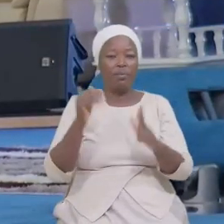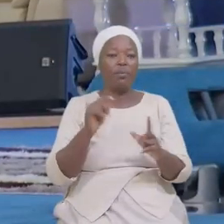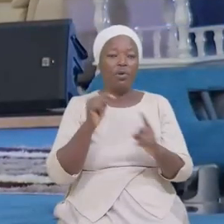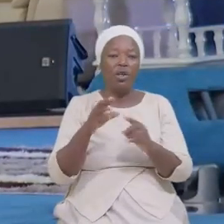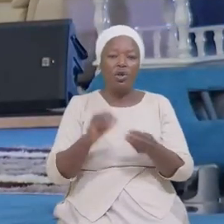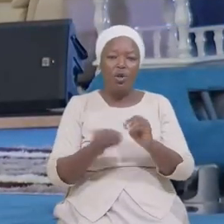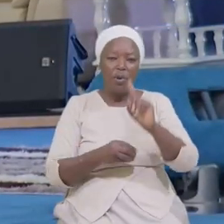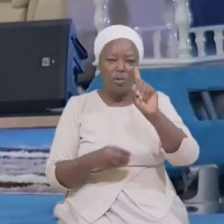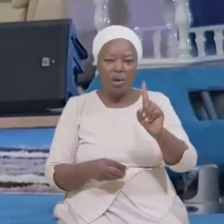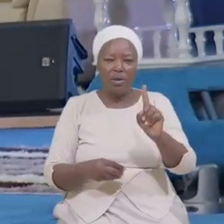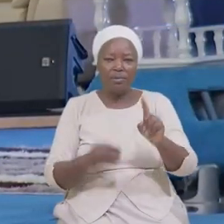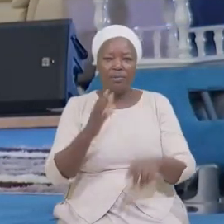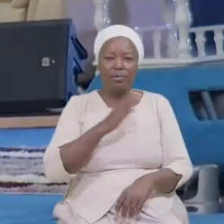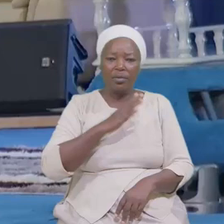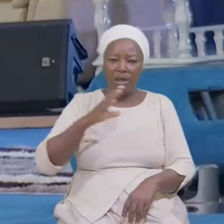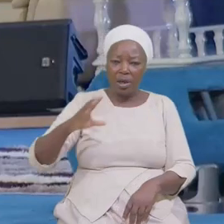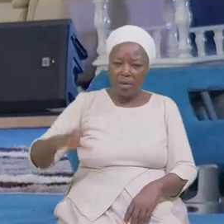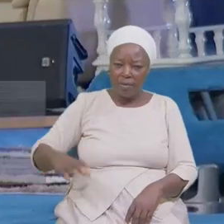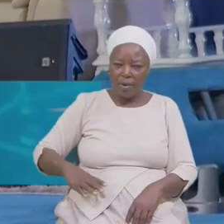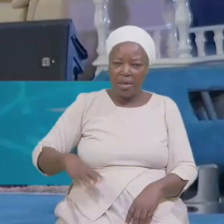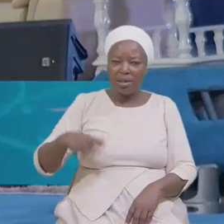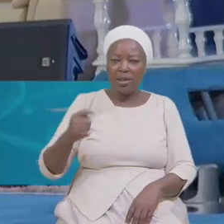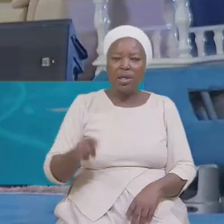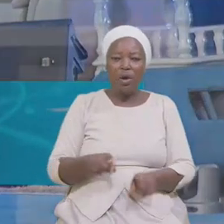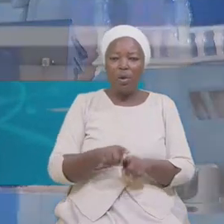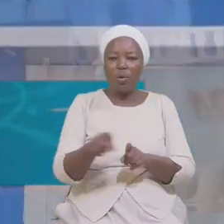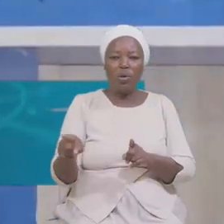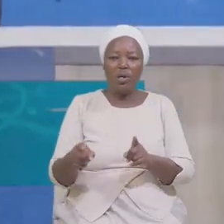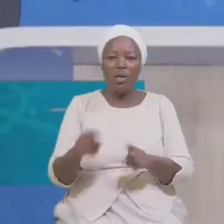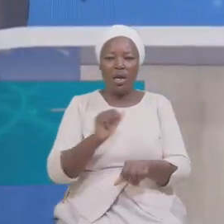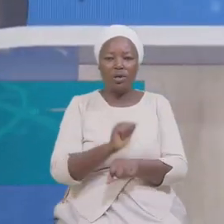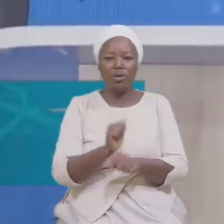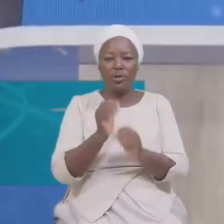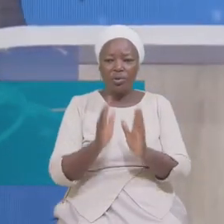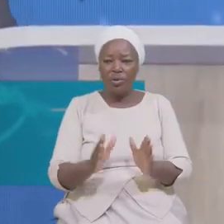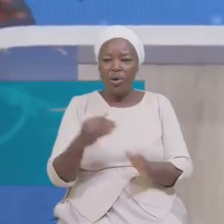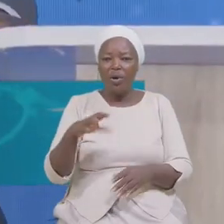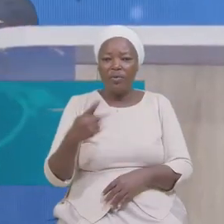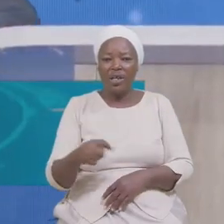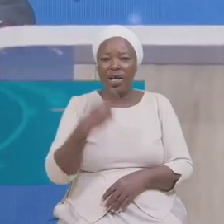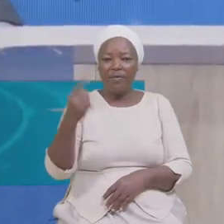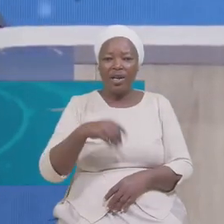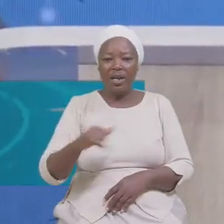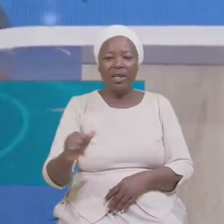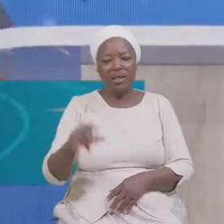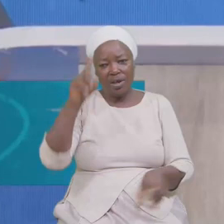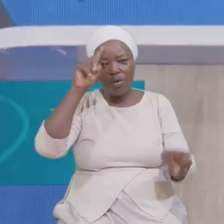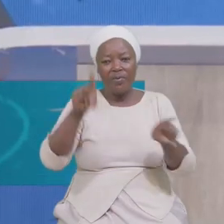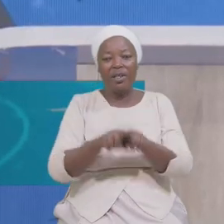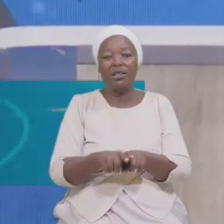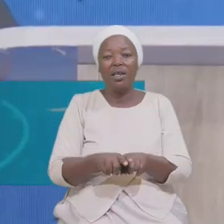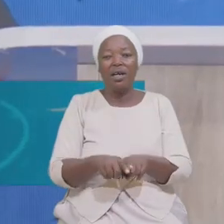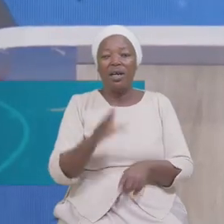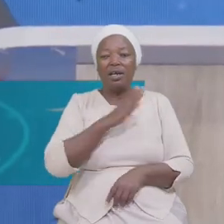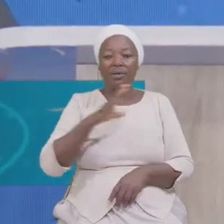Christ, the cornerstone of the everlasting covenant. Christ, the